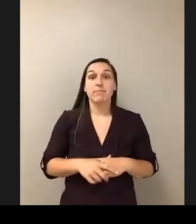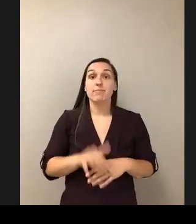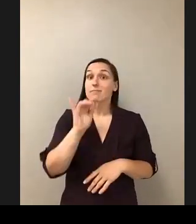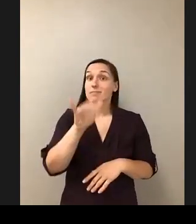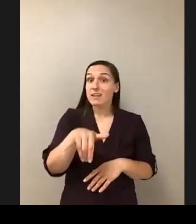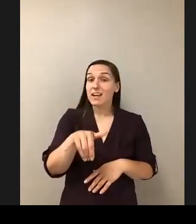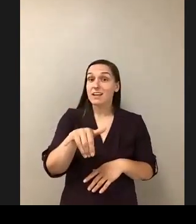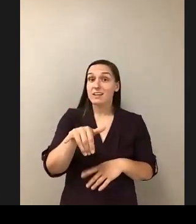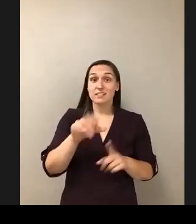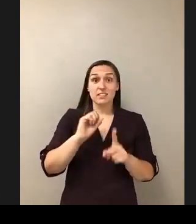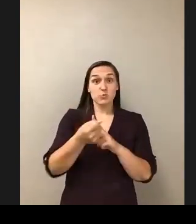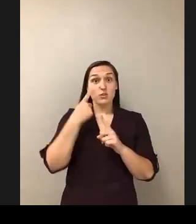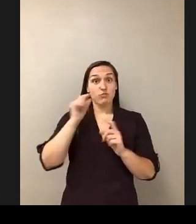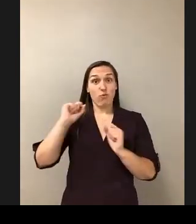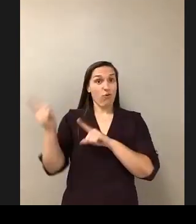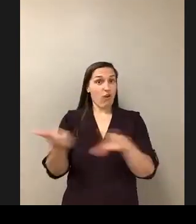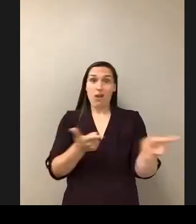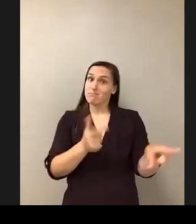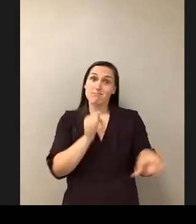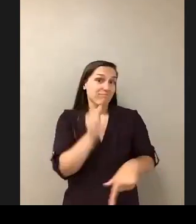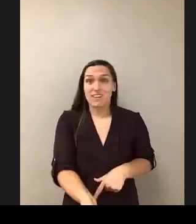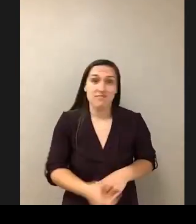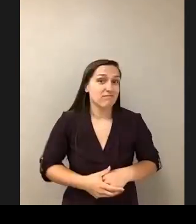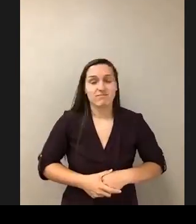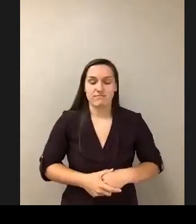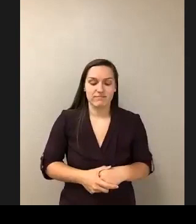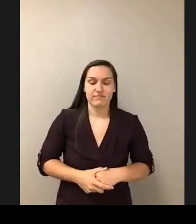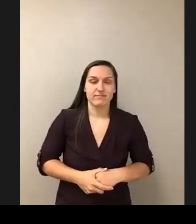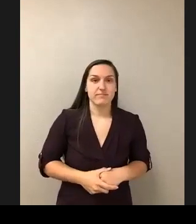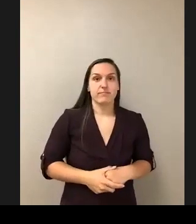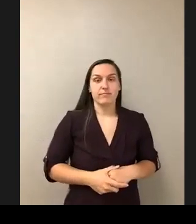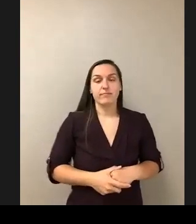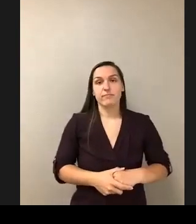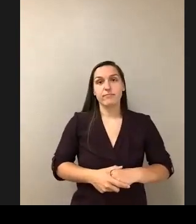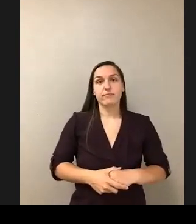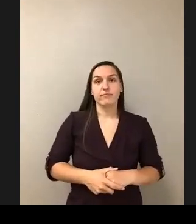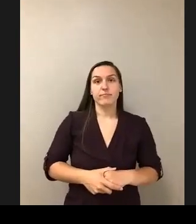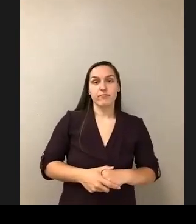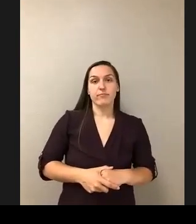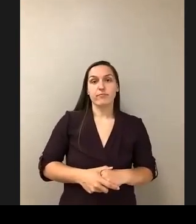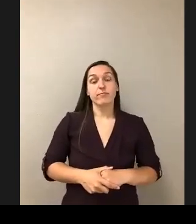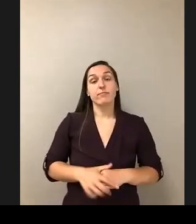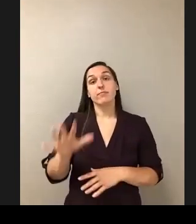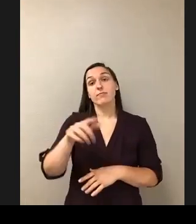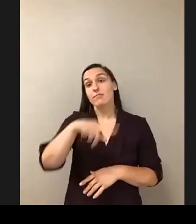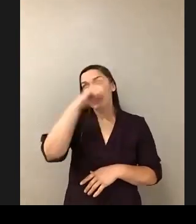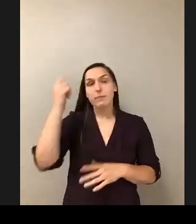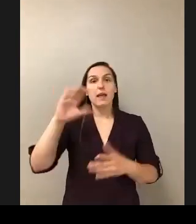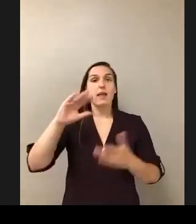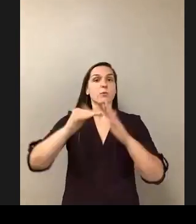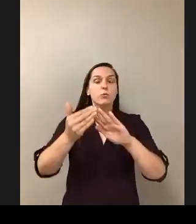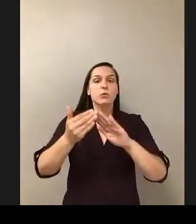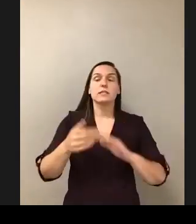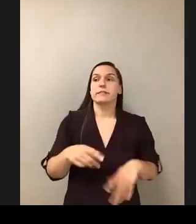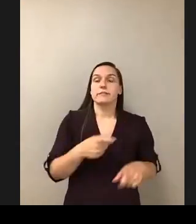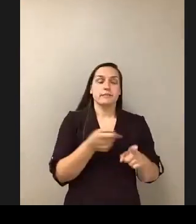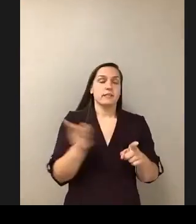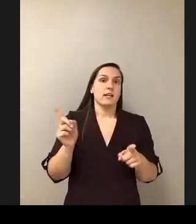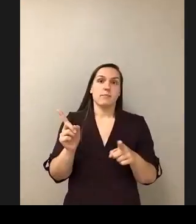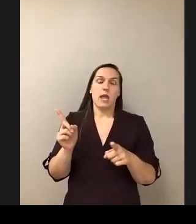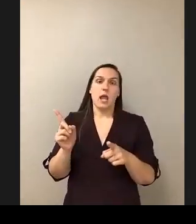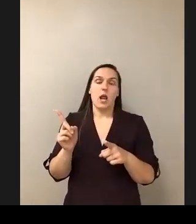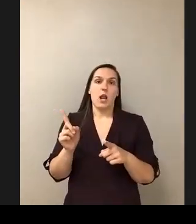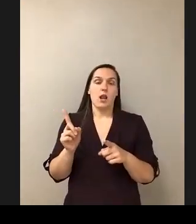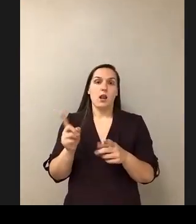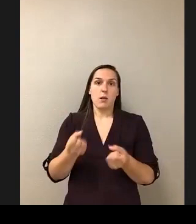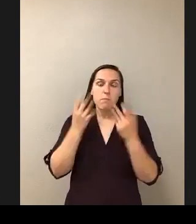the situation for, you know, many communities, you know, African-American communities who have been over-policed and